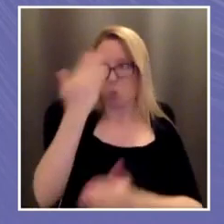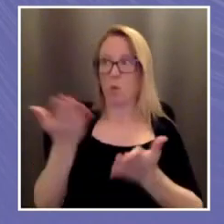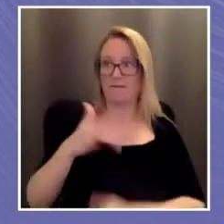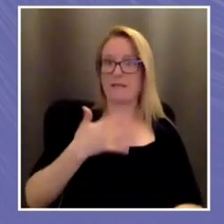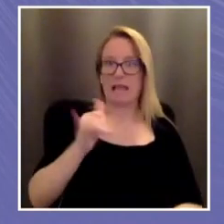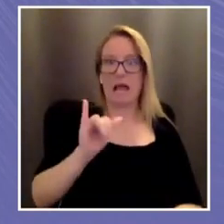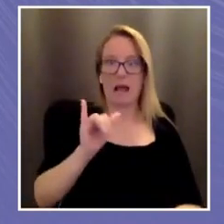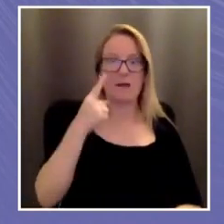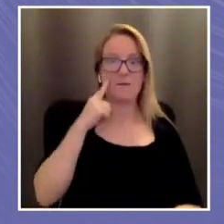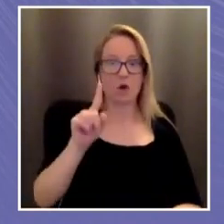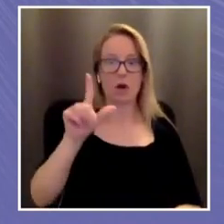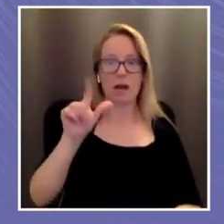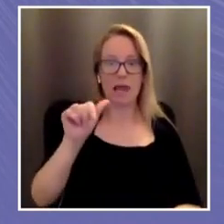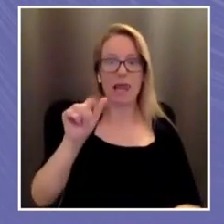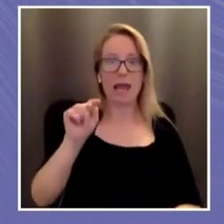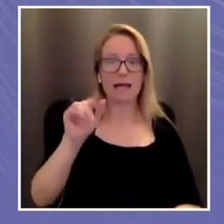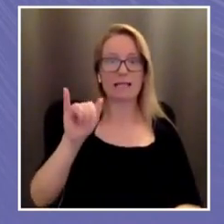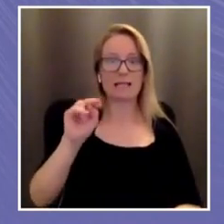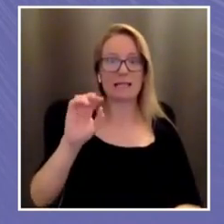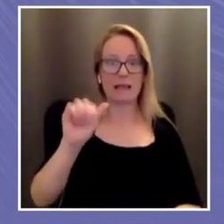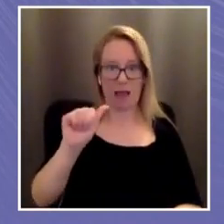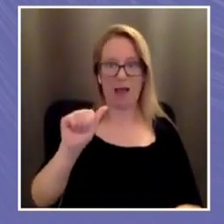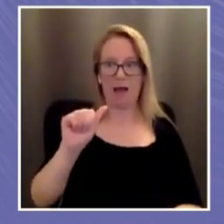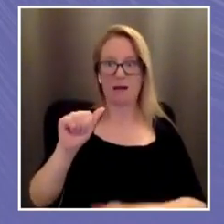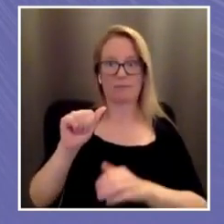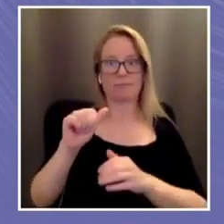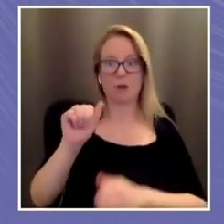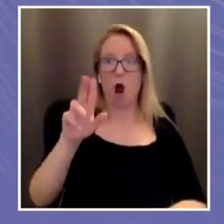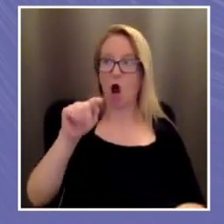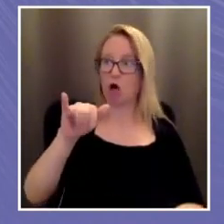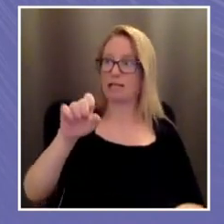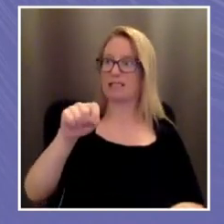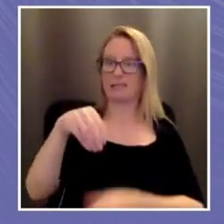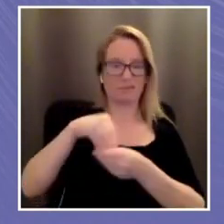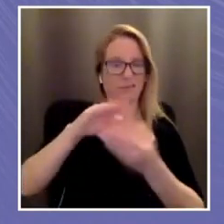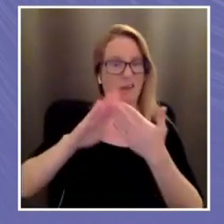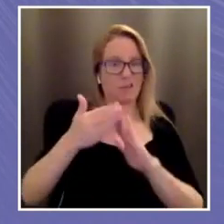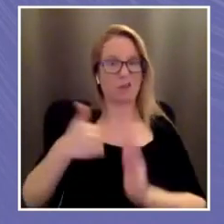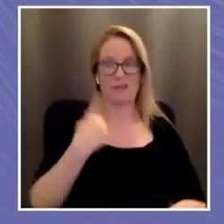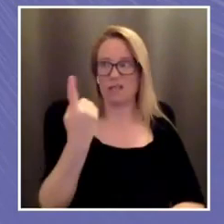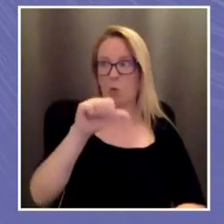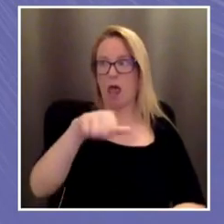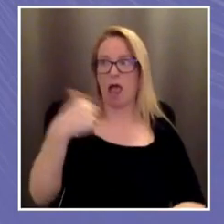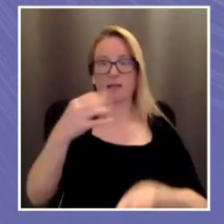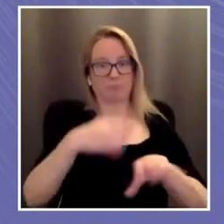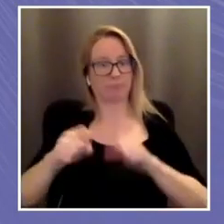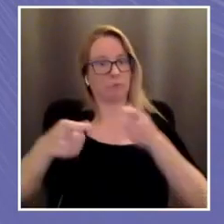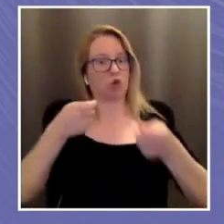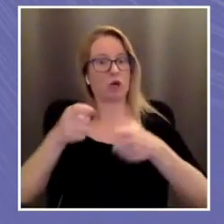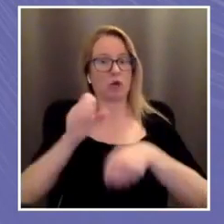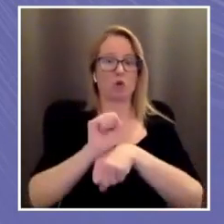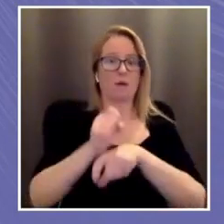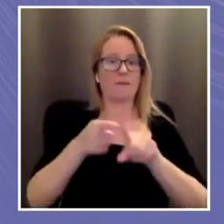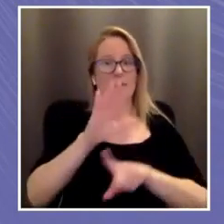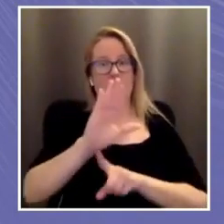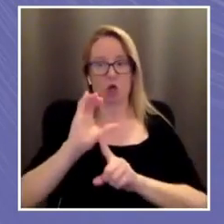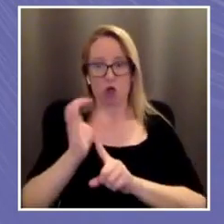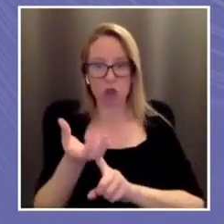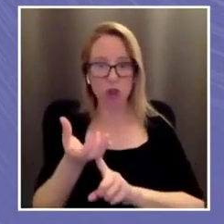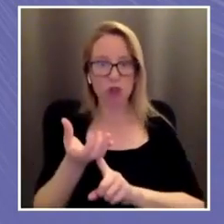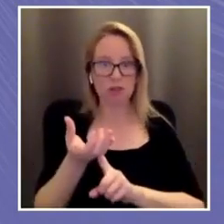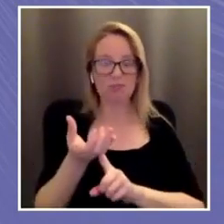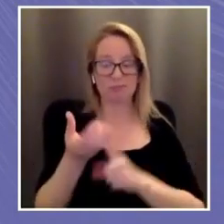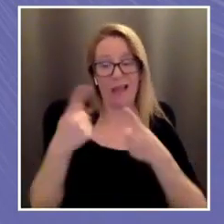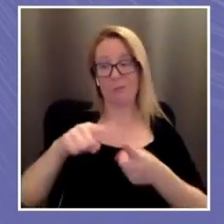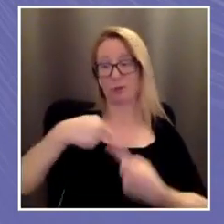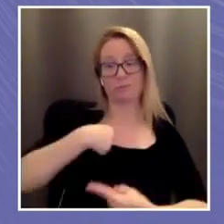for the Latine artists in town to have someone else directing a work out of their culture, because it happens